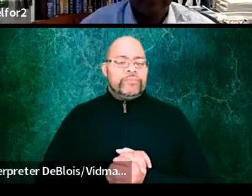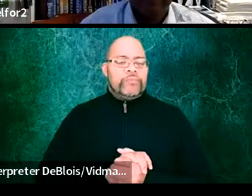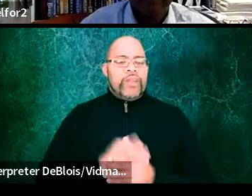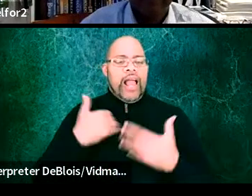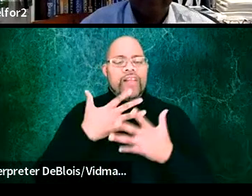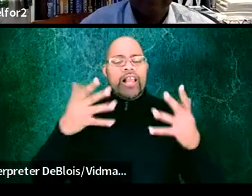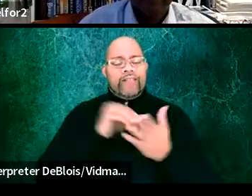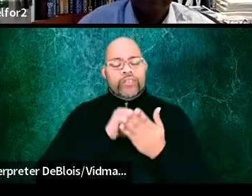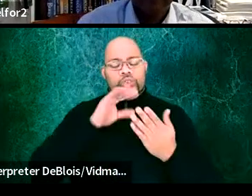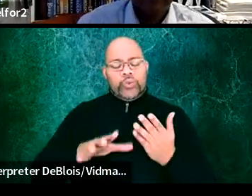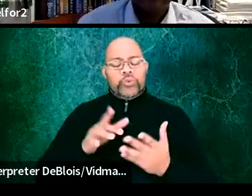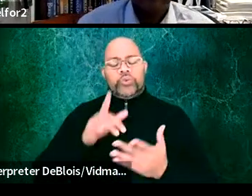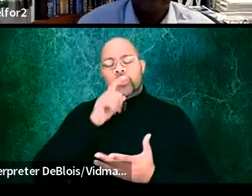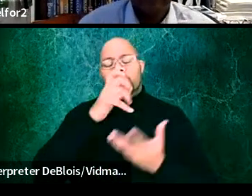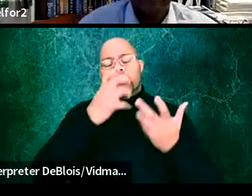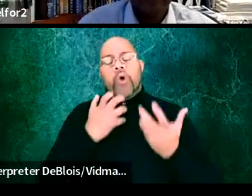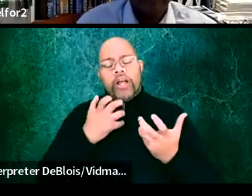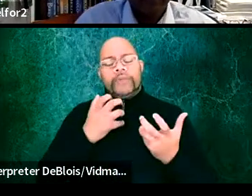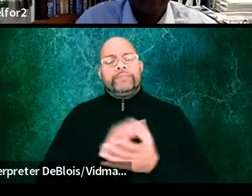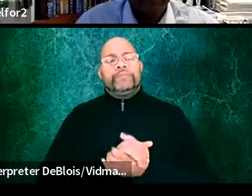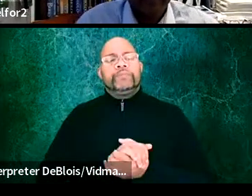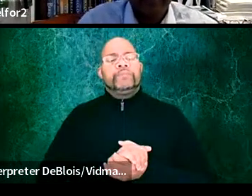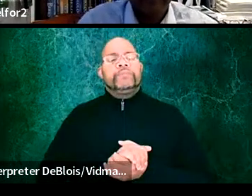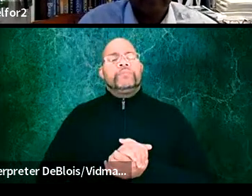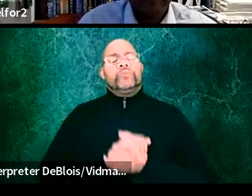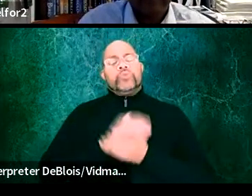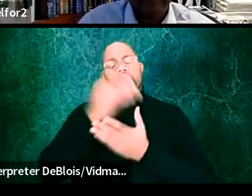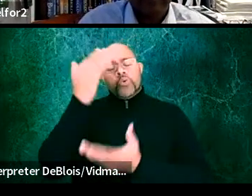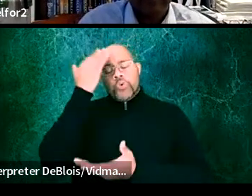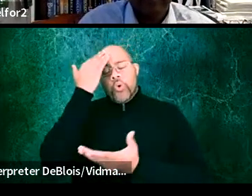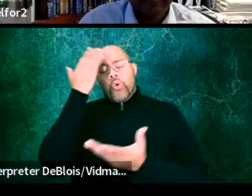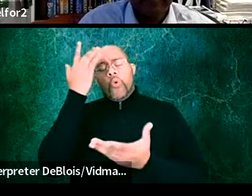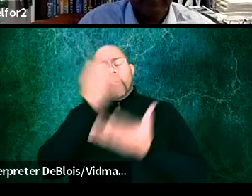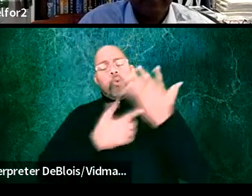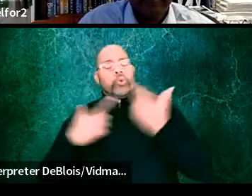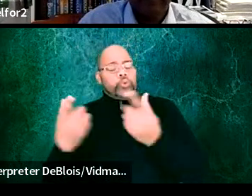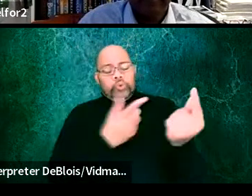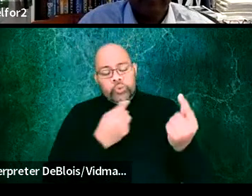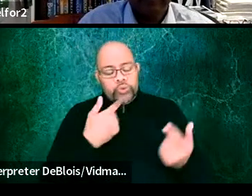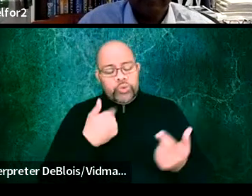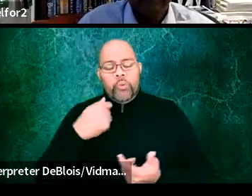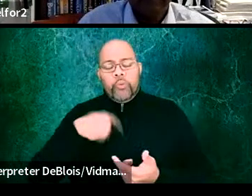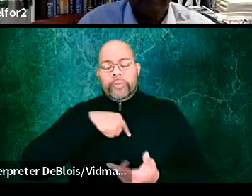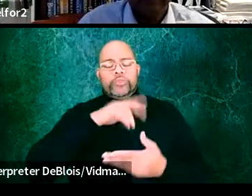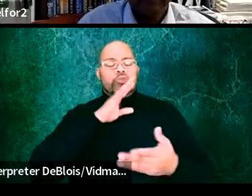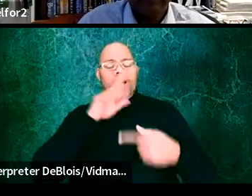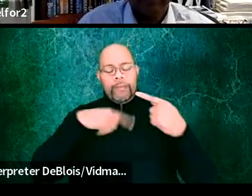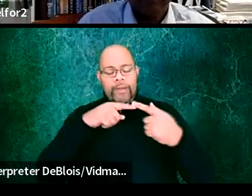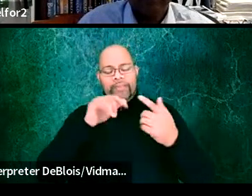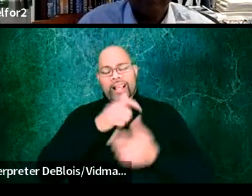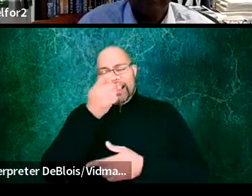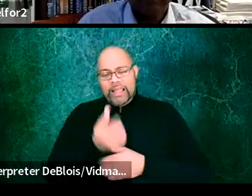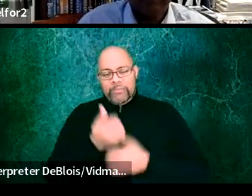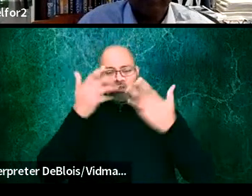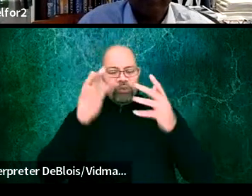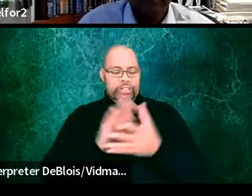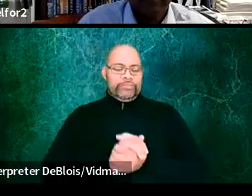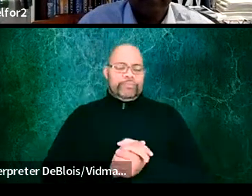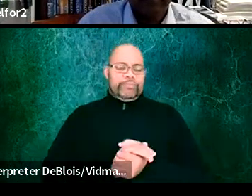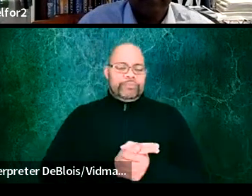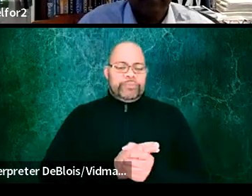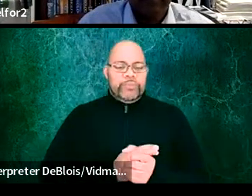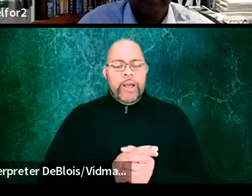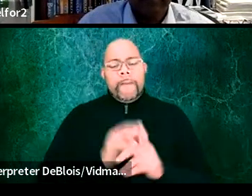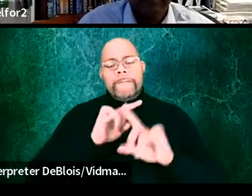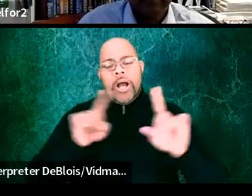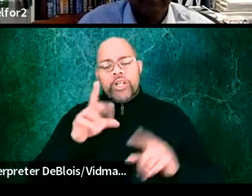lot of students who want to know, what to do. And so we've been talking about that a little bit already.